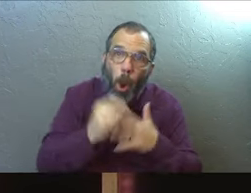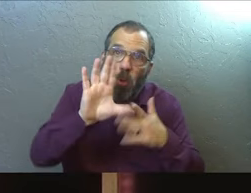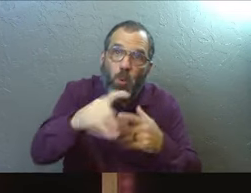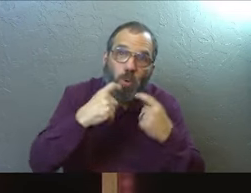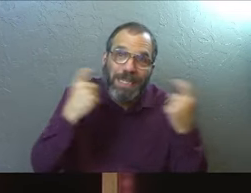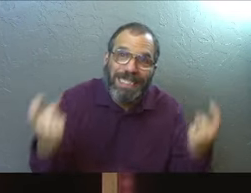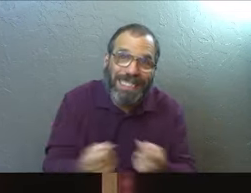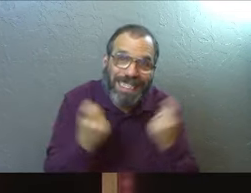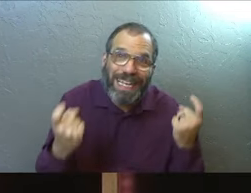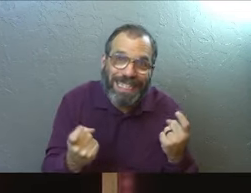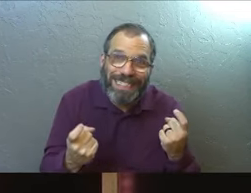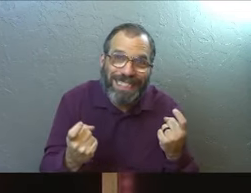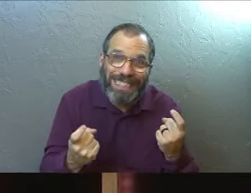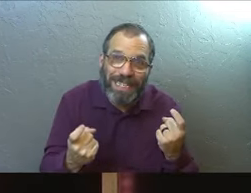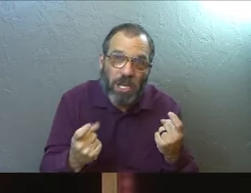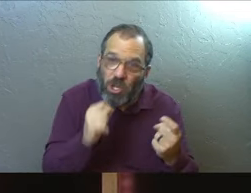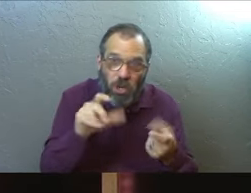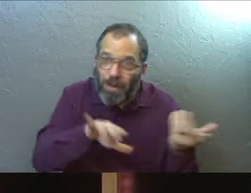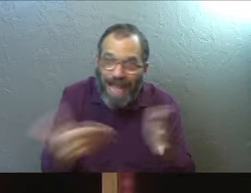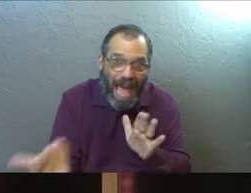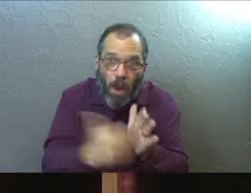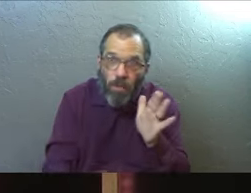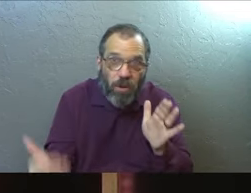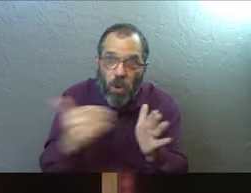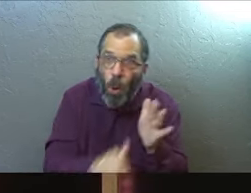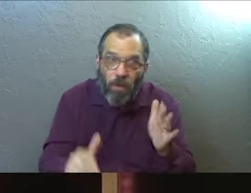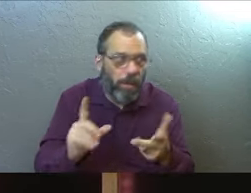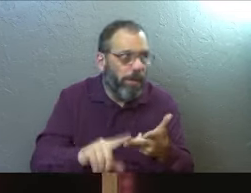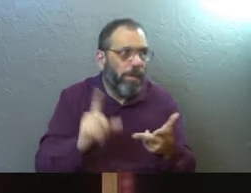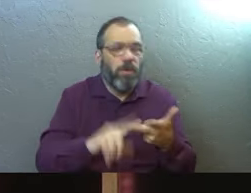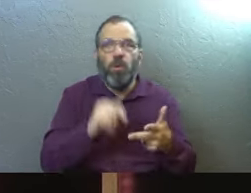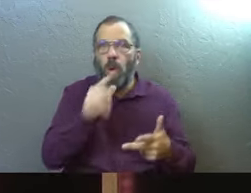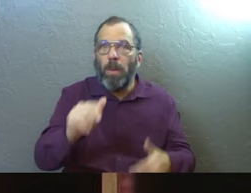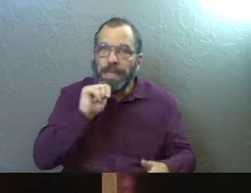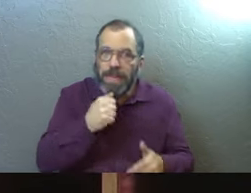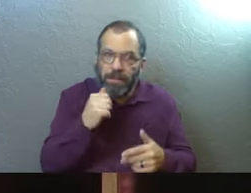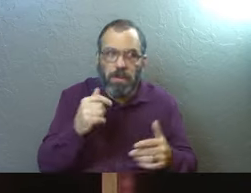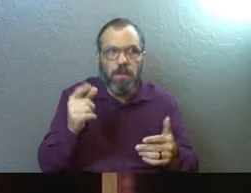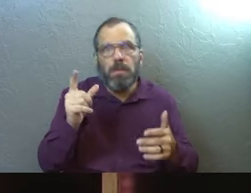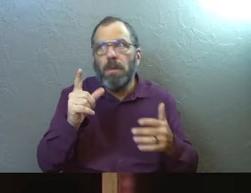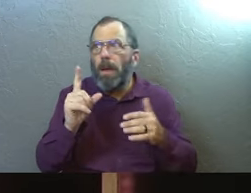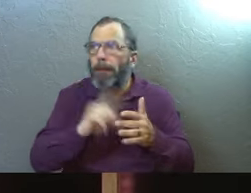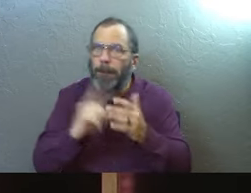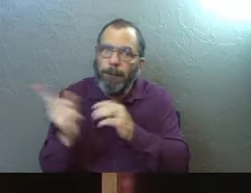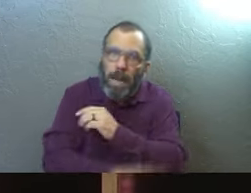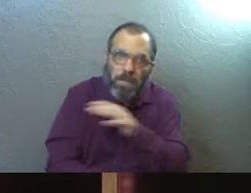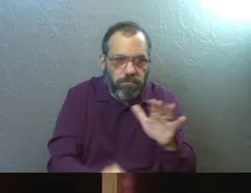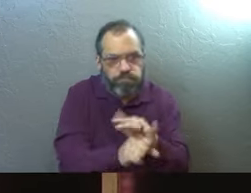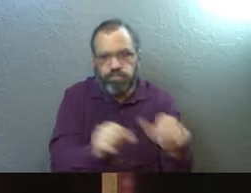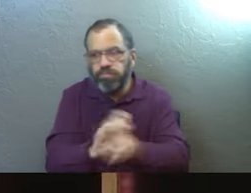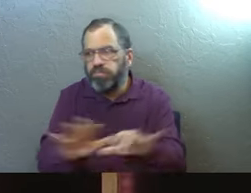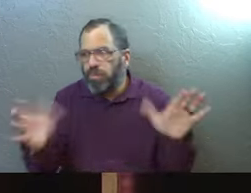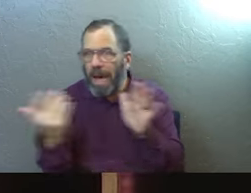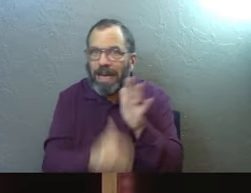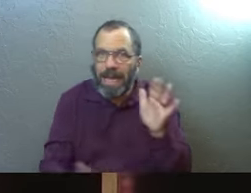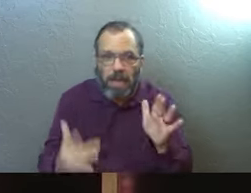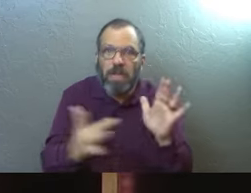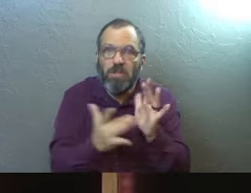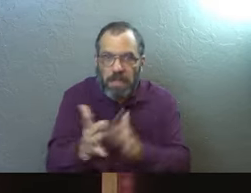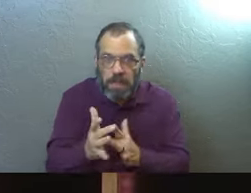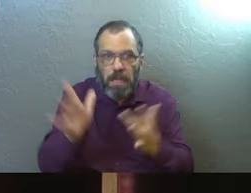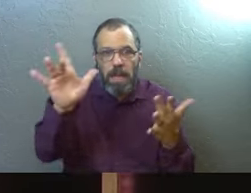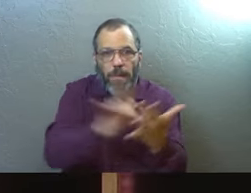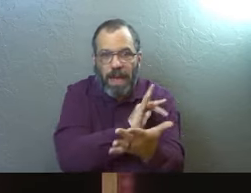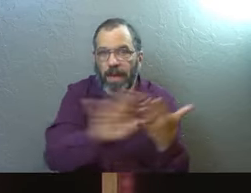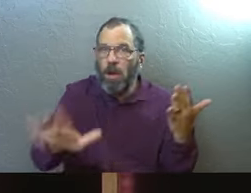all of your sins, you don't have to re-die for them over and over again. You don't have to re-suffer consequences for what you've done over and over again. Jesus paid